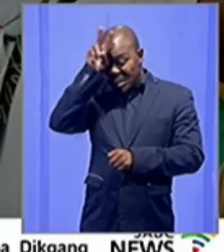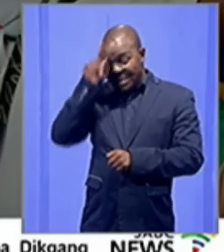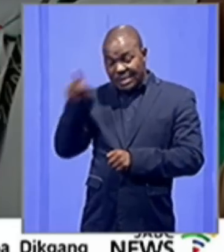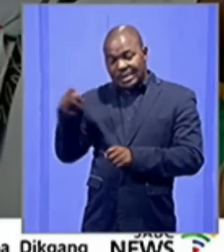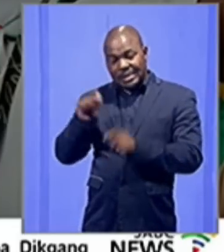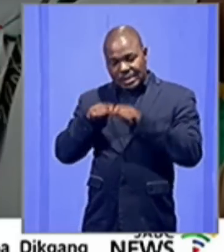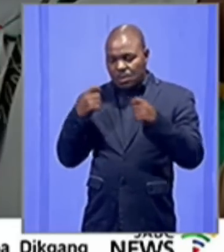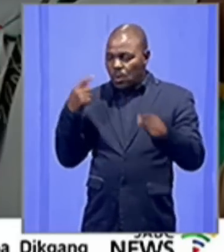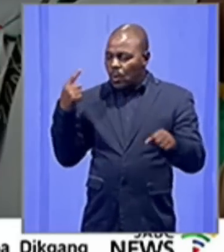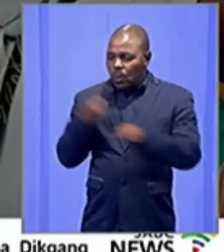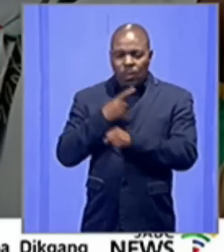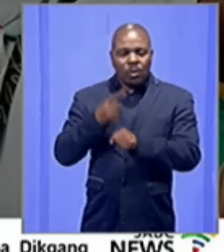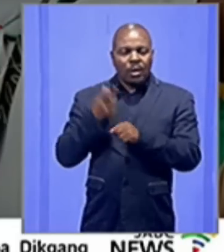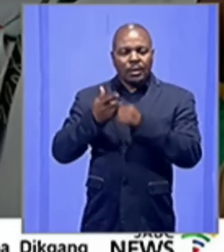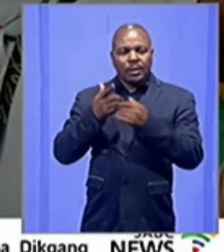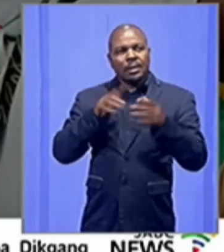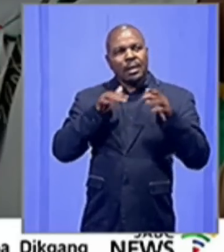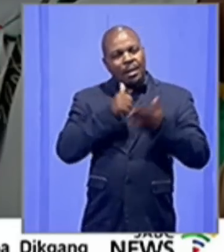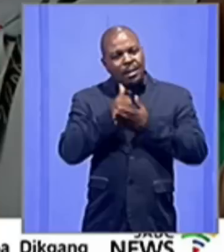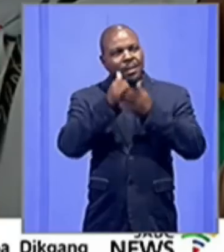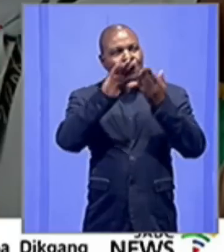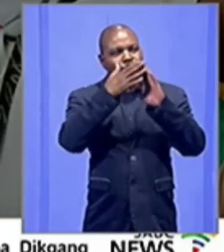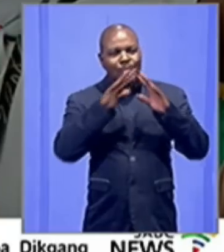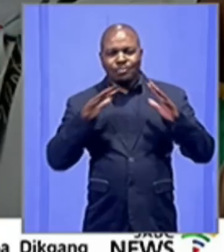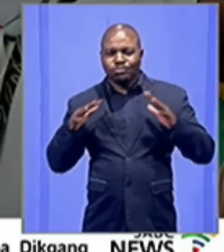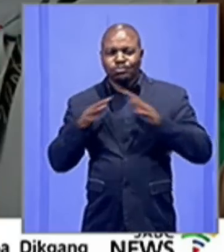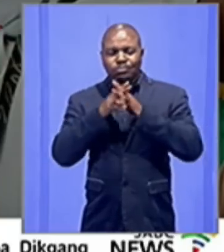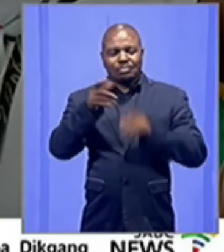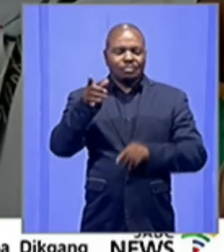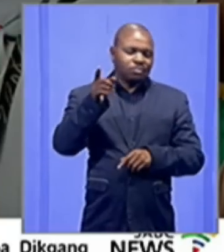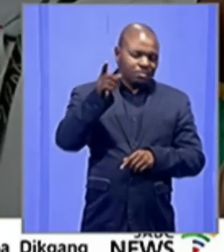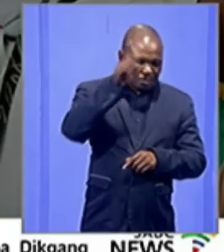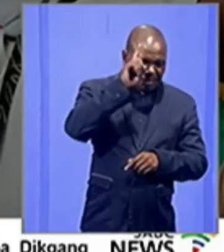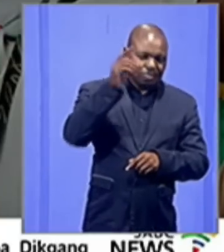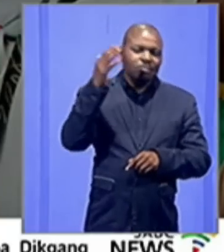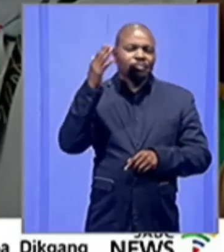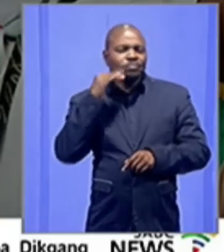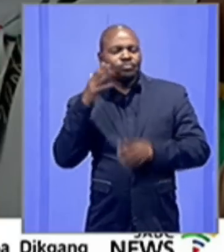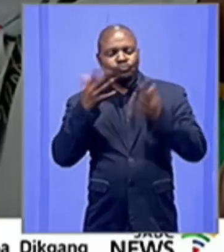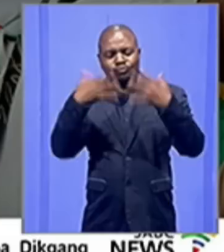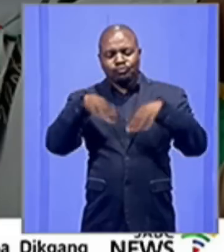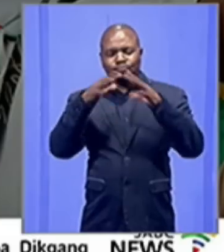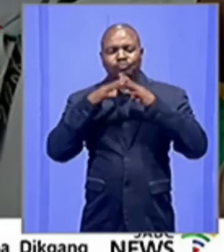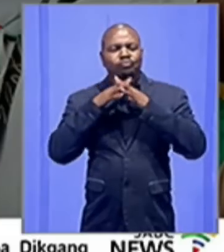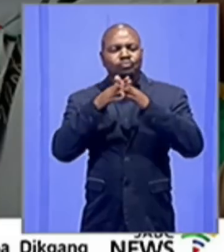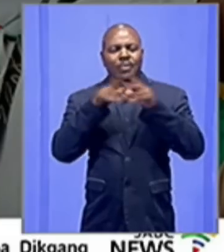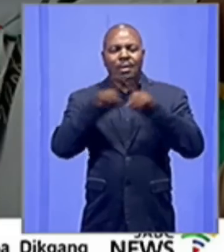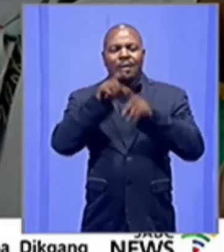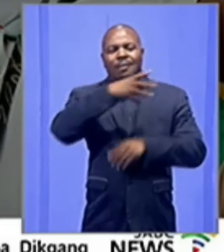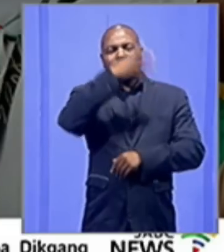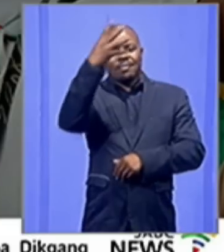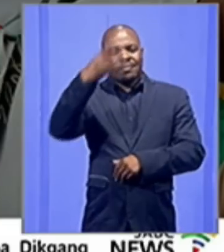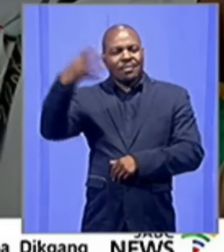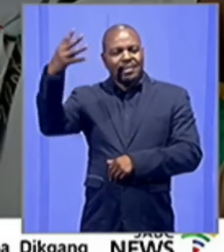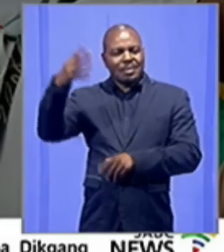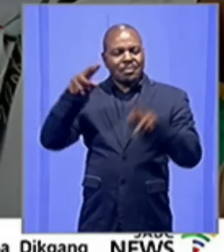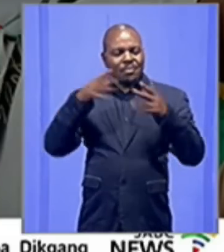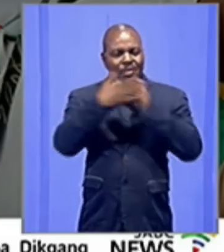ba kopantsha setšhaba bantsho ba so o re nna selo se le sengwe la Rainbow Nation ke